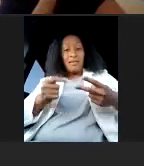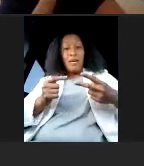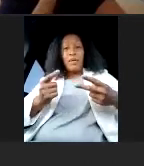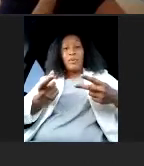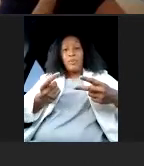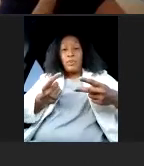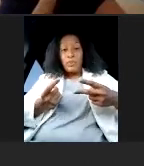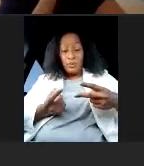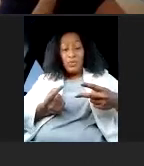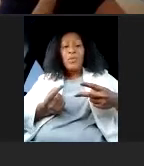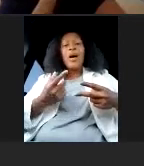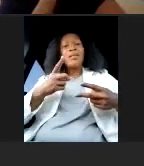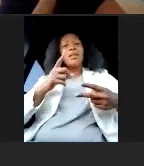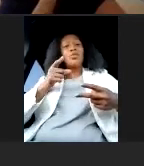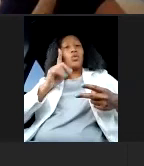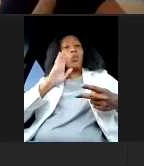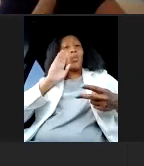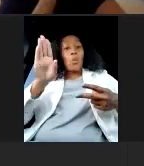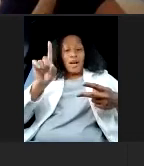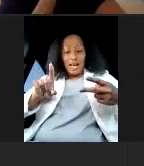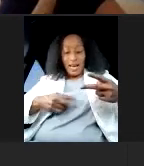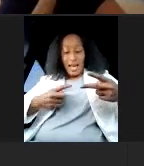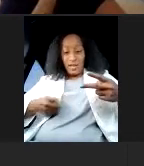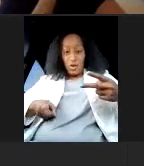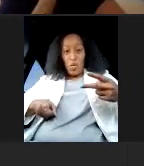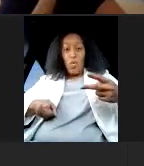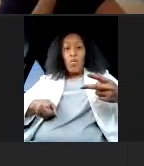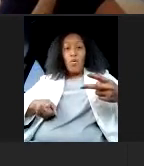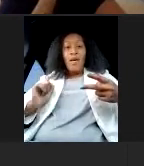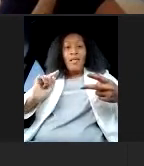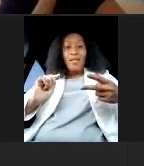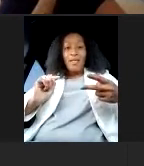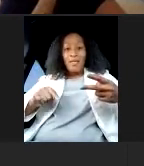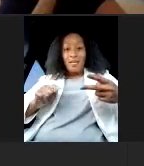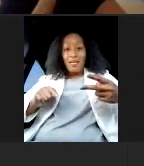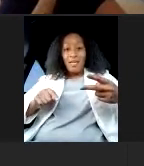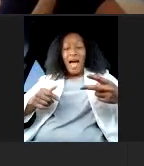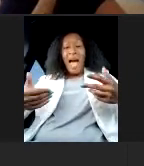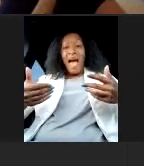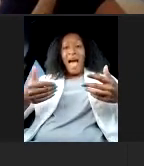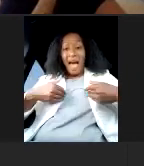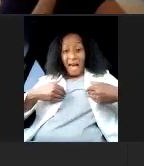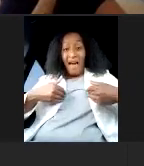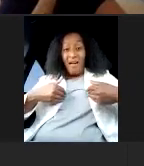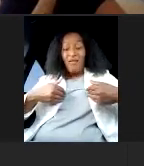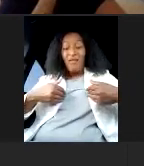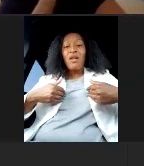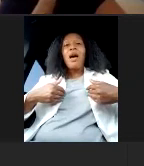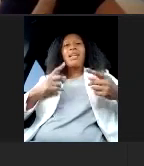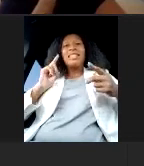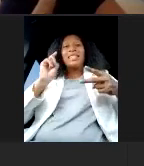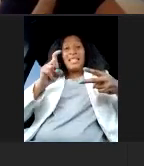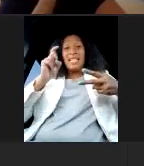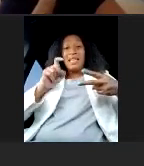we cancel out the unit that we have, which is always going to be on the bottom of our fraction.